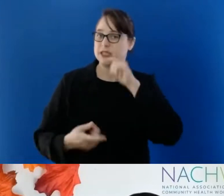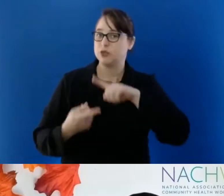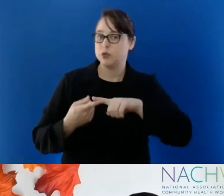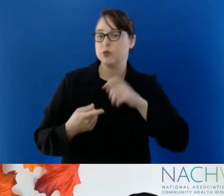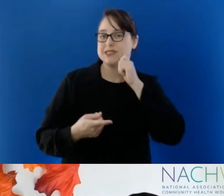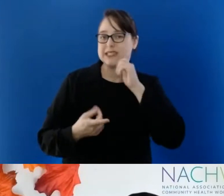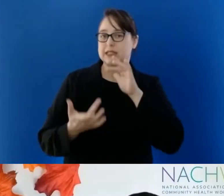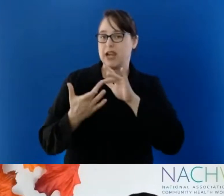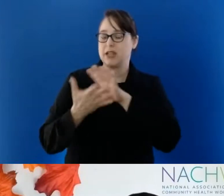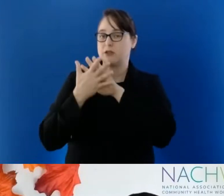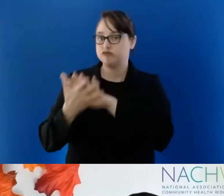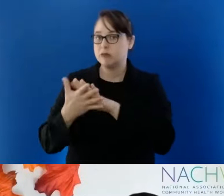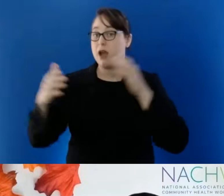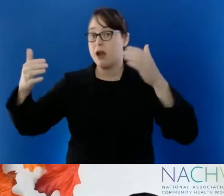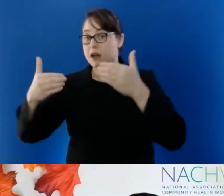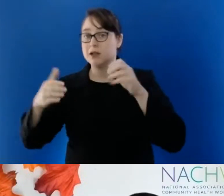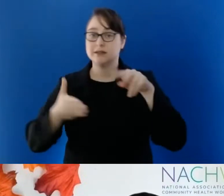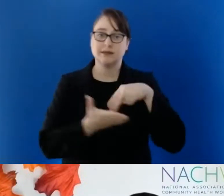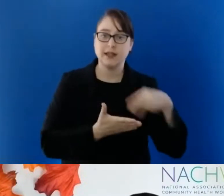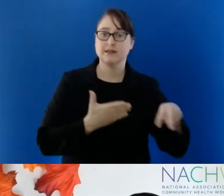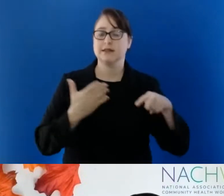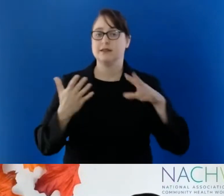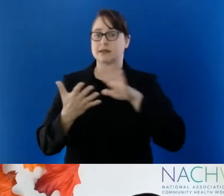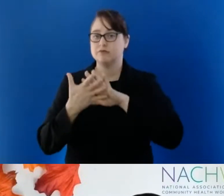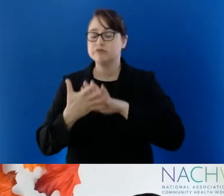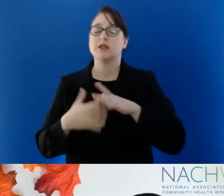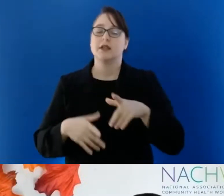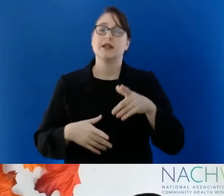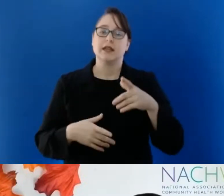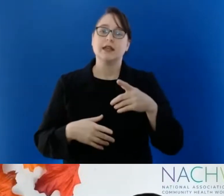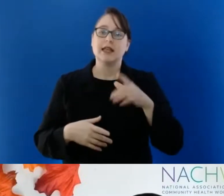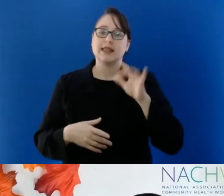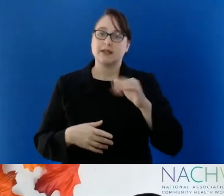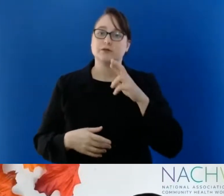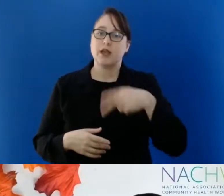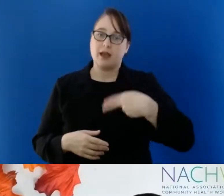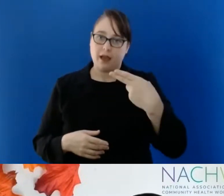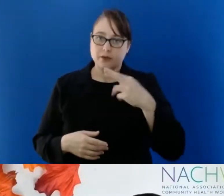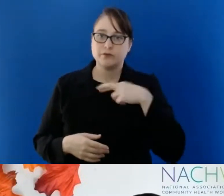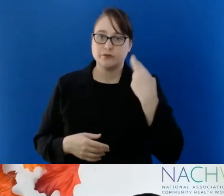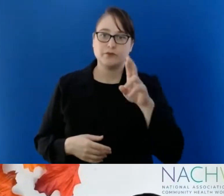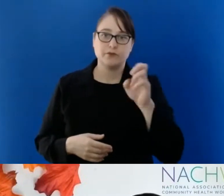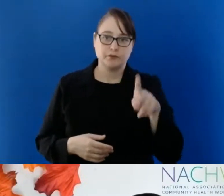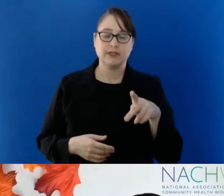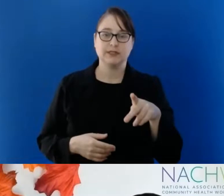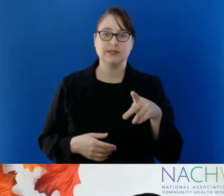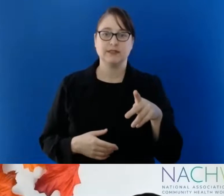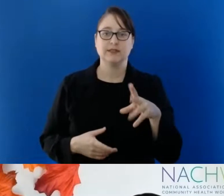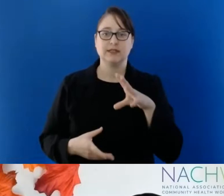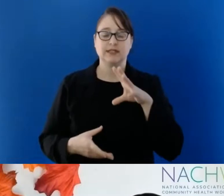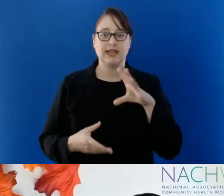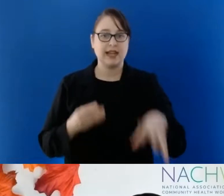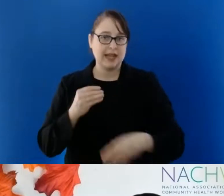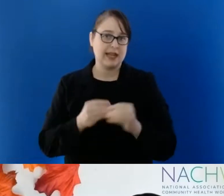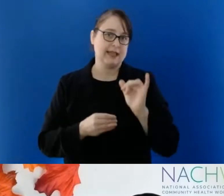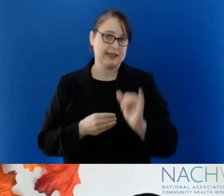skin-to-skin contact, either hugging or dancing, they should consider that a risk and add that into their equation as to whether